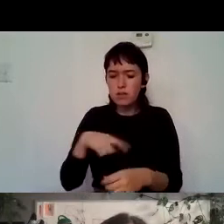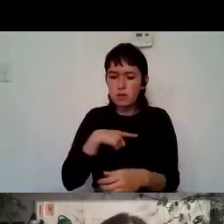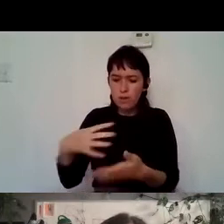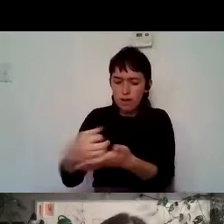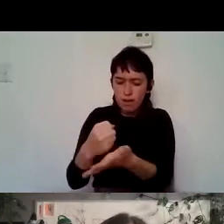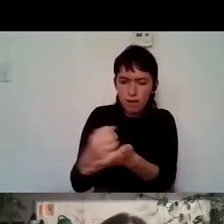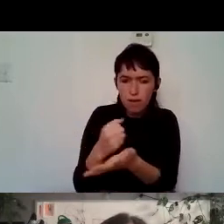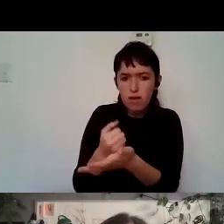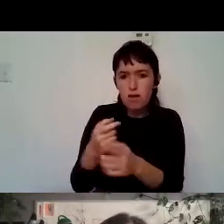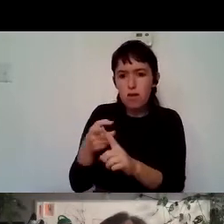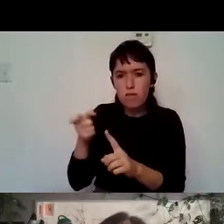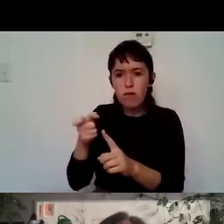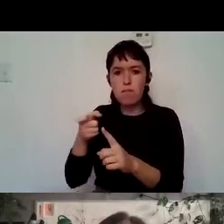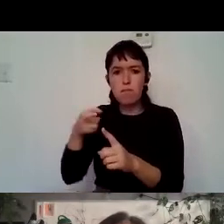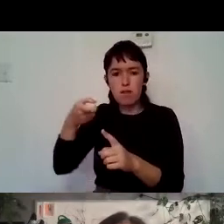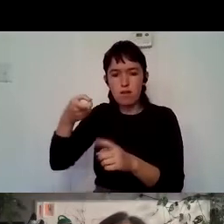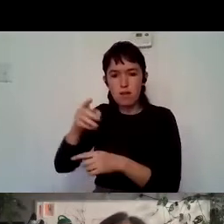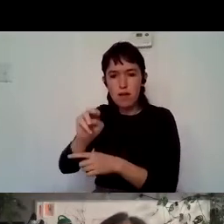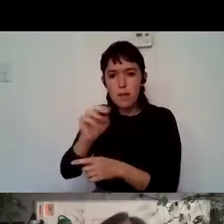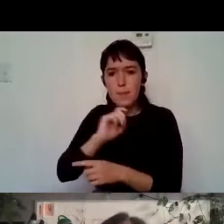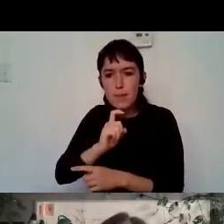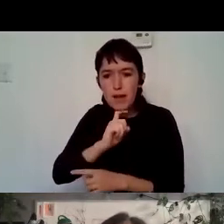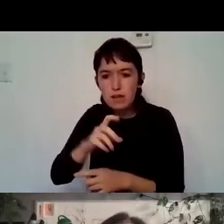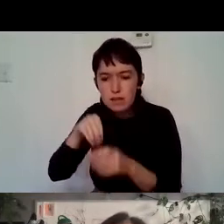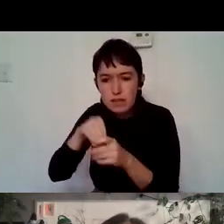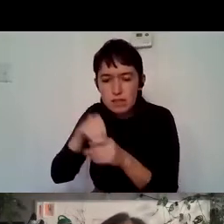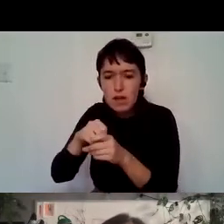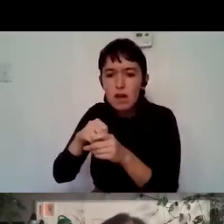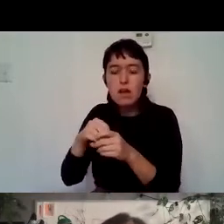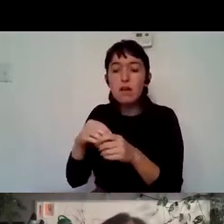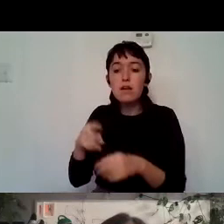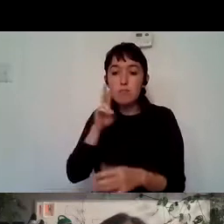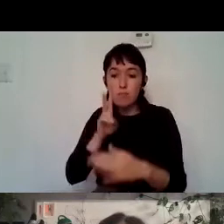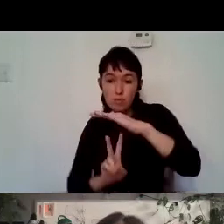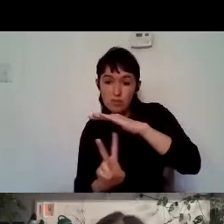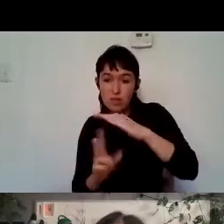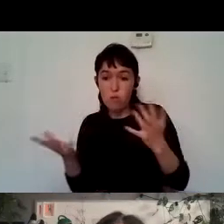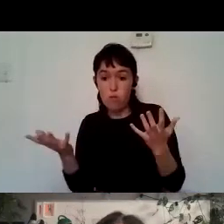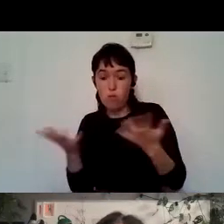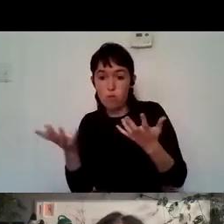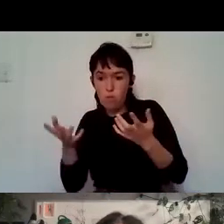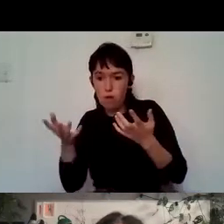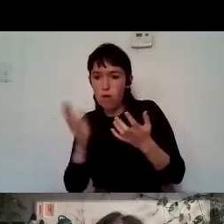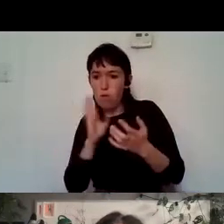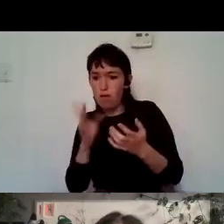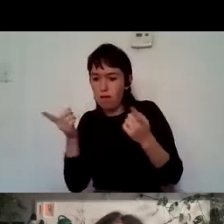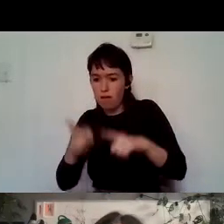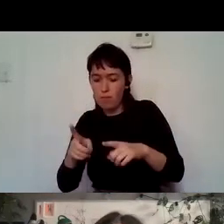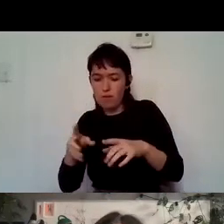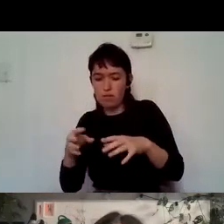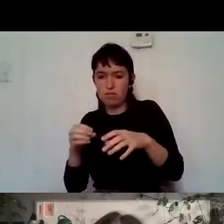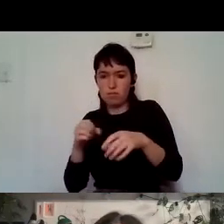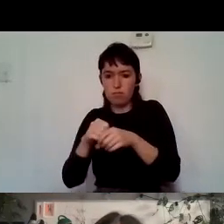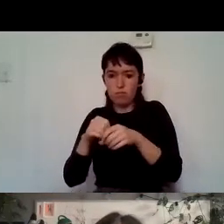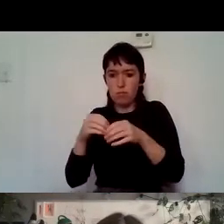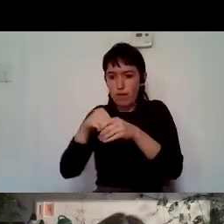methods in order to try to forecast volcanic eruptions and also to know what happened in the past with previous volcanic